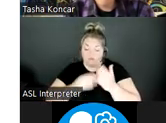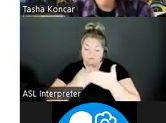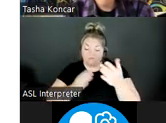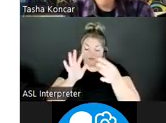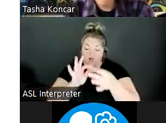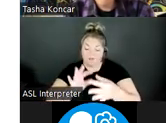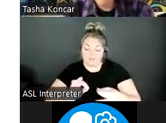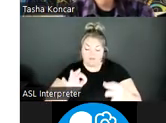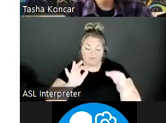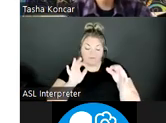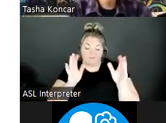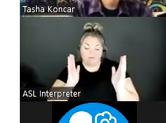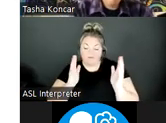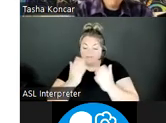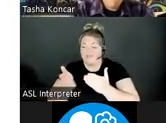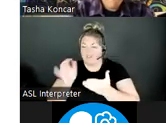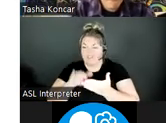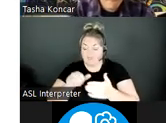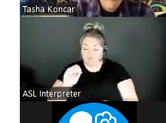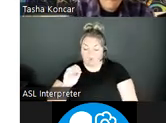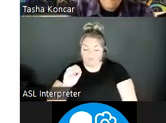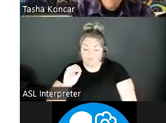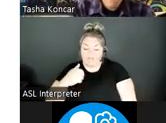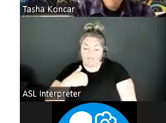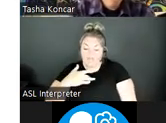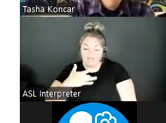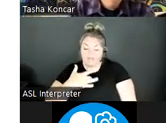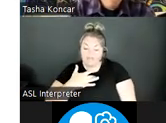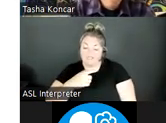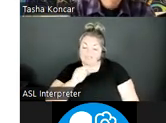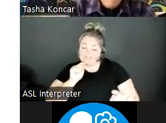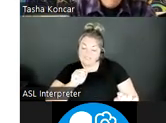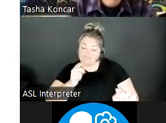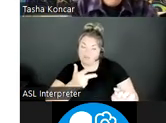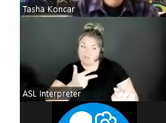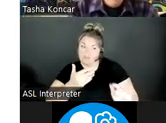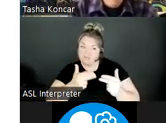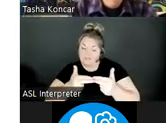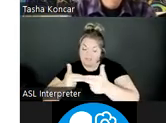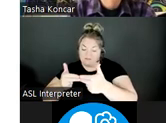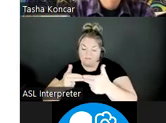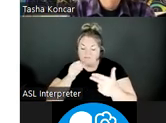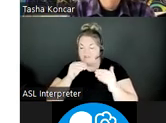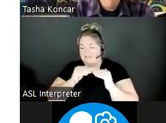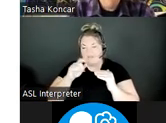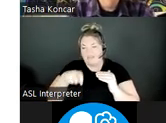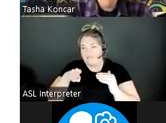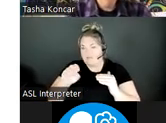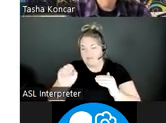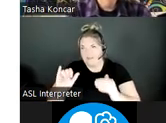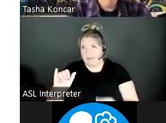comments and, you know, and stuff like that. So I feel like these 3 slides, like, it doesn't even have to be like, you